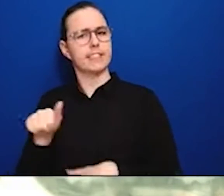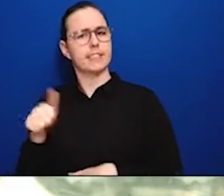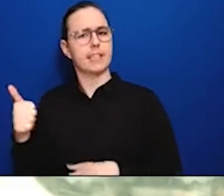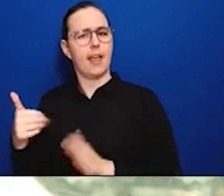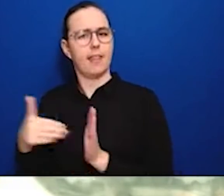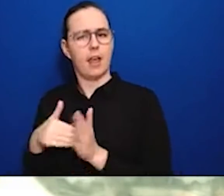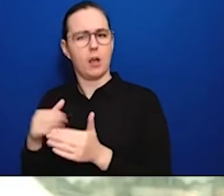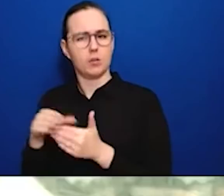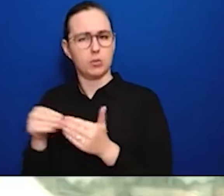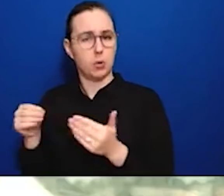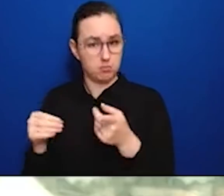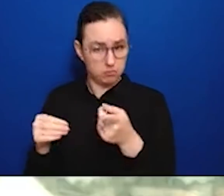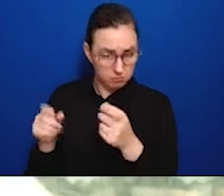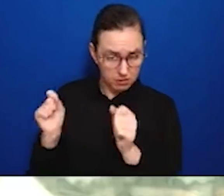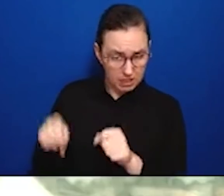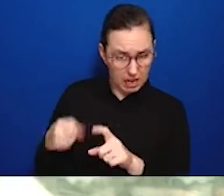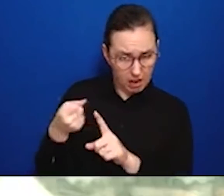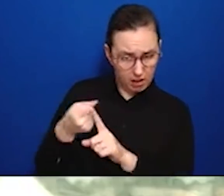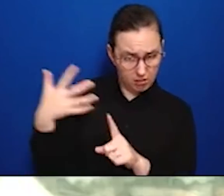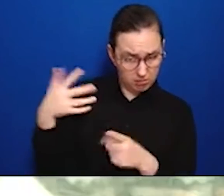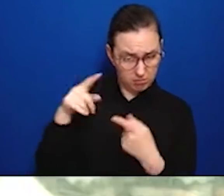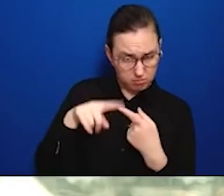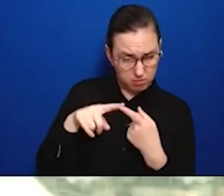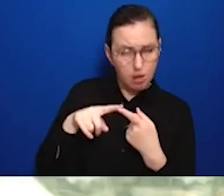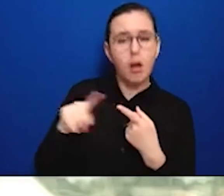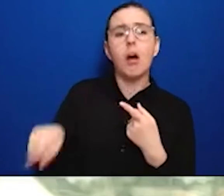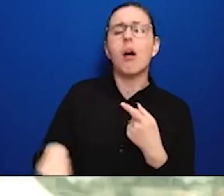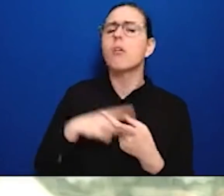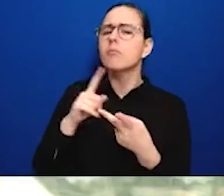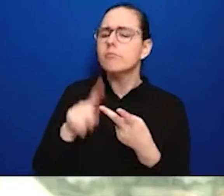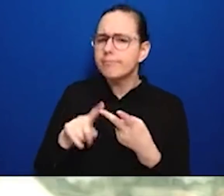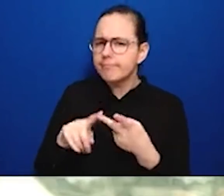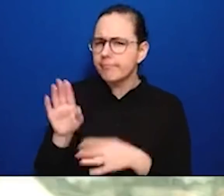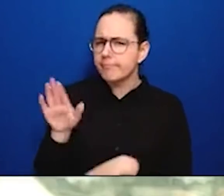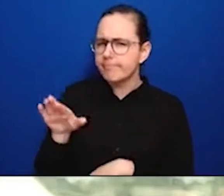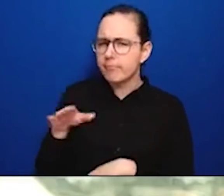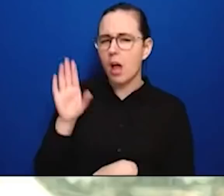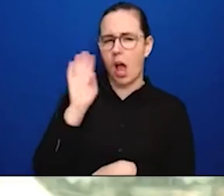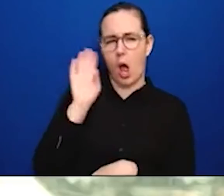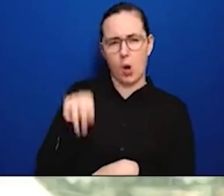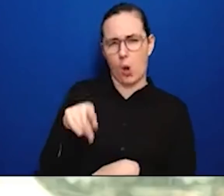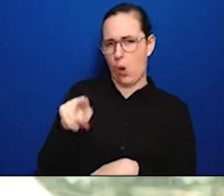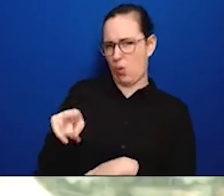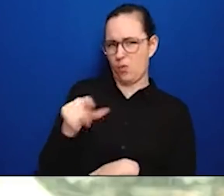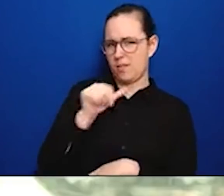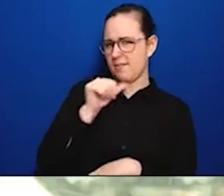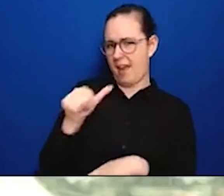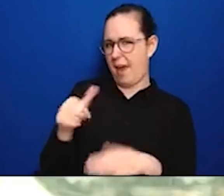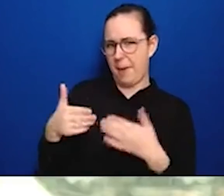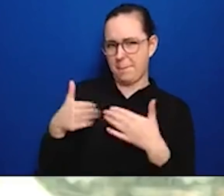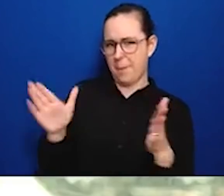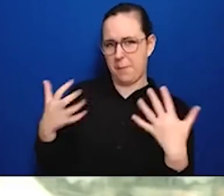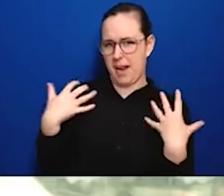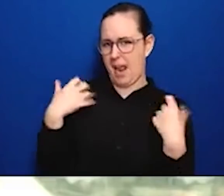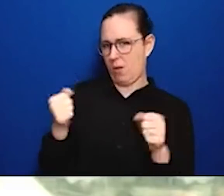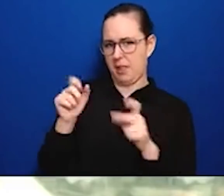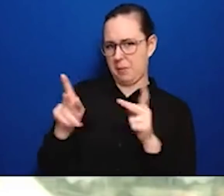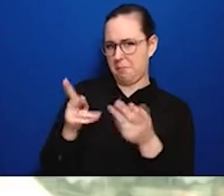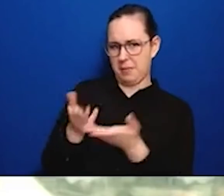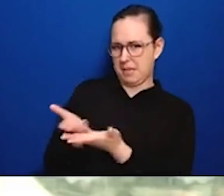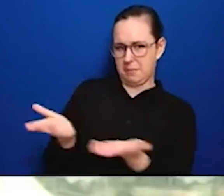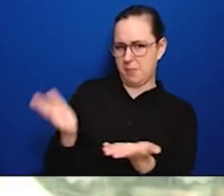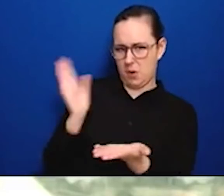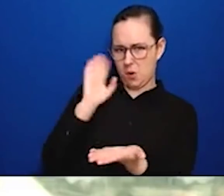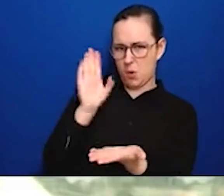that, but also just, I know you're not the public health, but wondering why